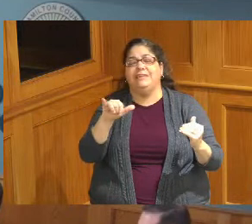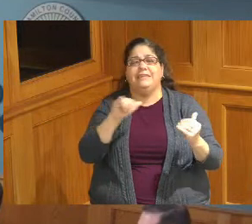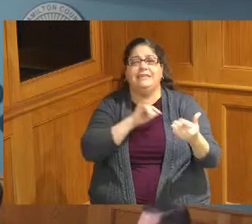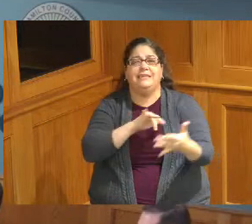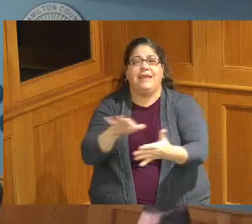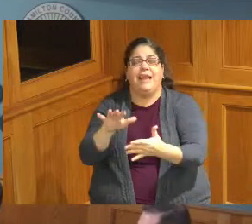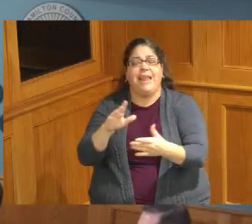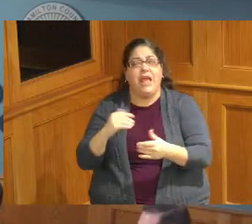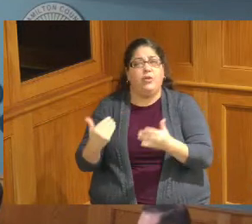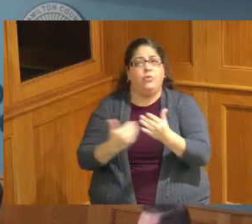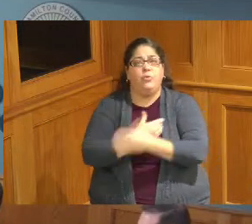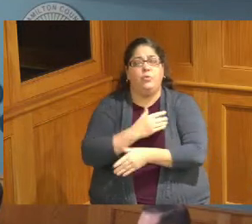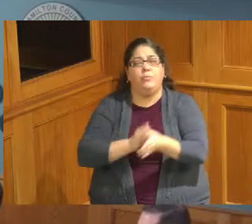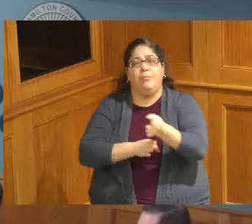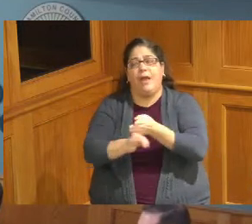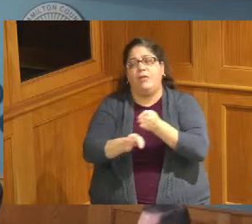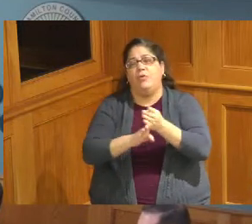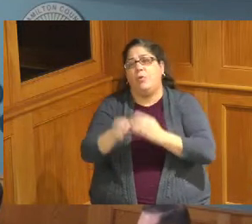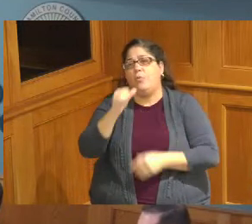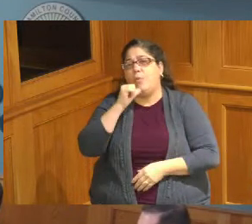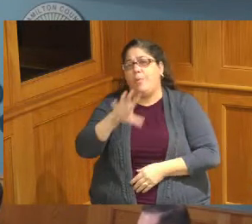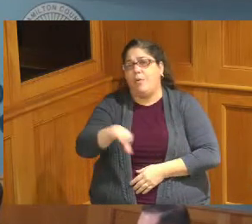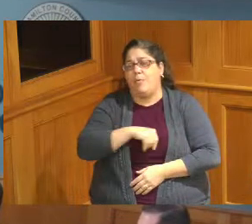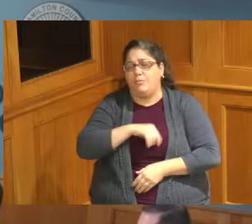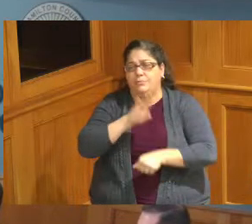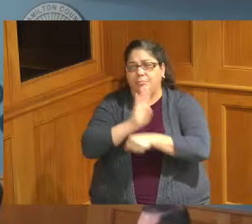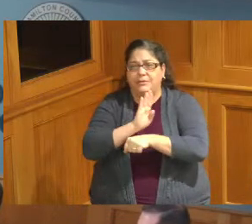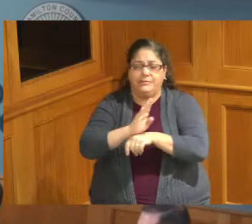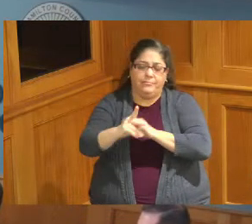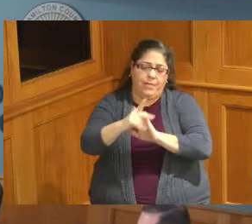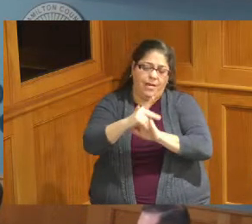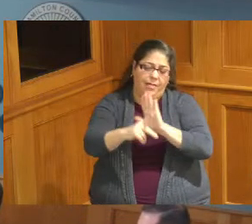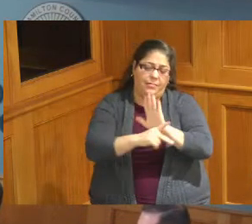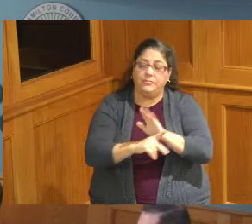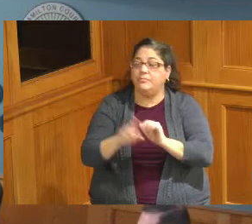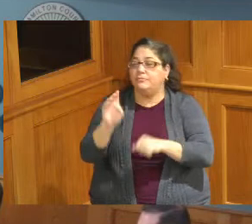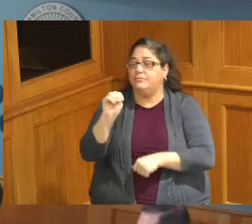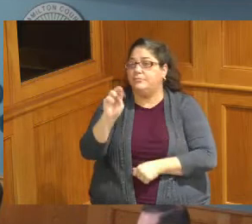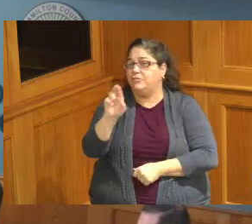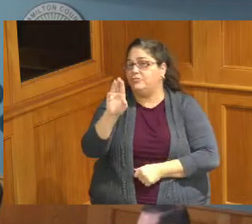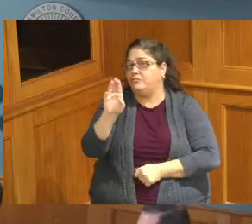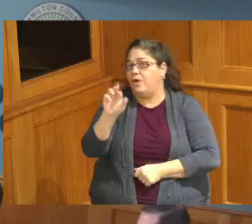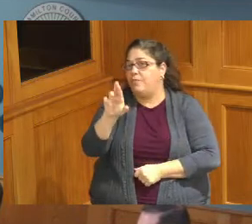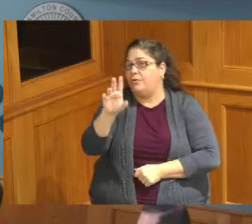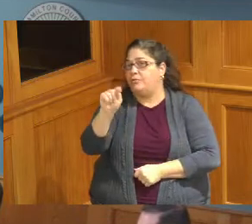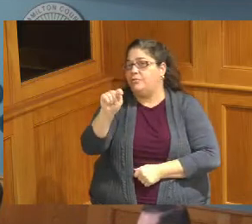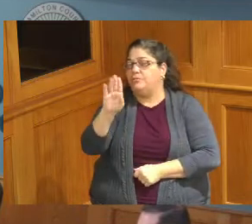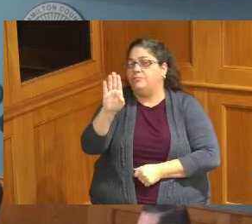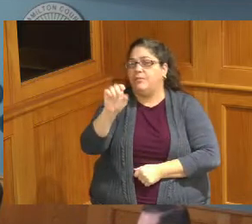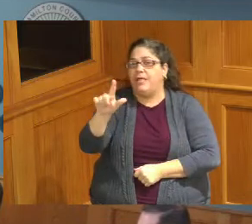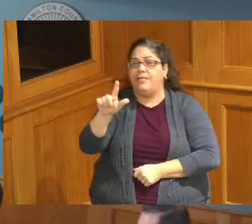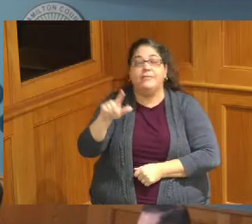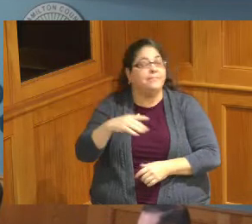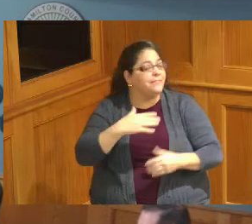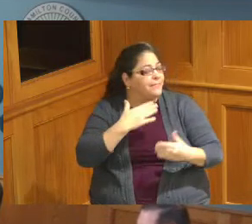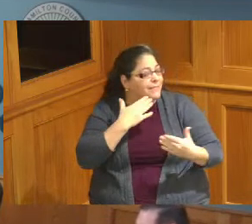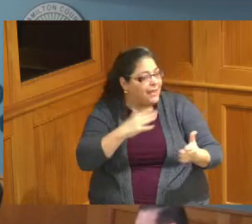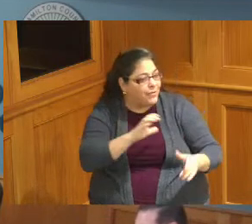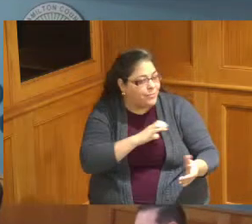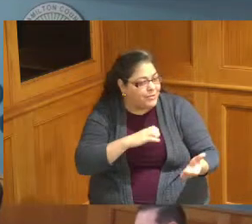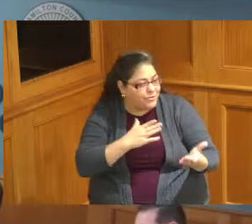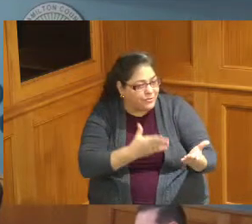and women-owned business policies. We have Mr. Robert Bell. Thank you. Thank you,